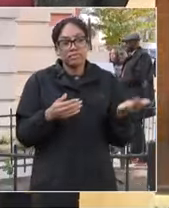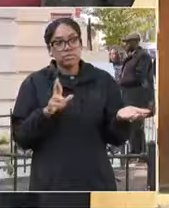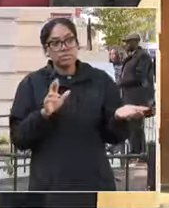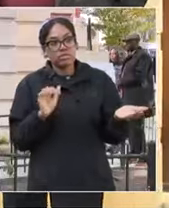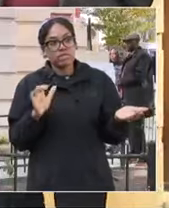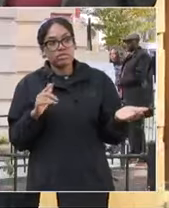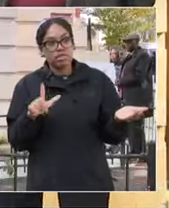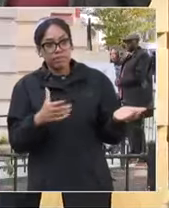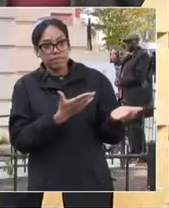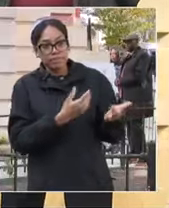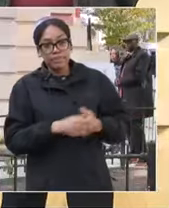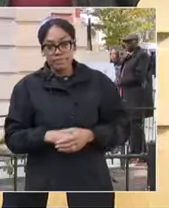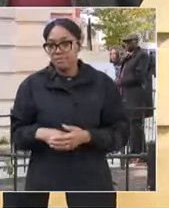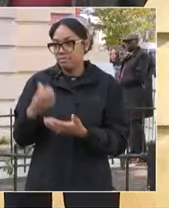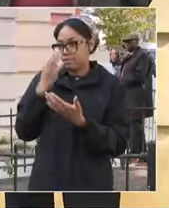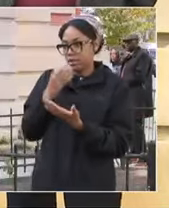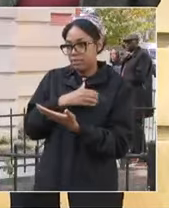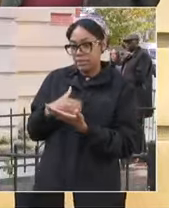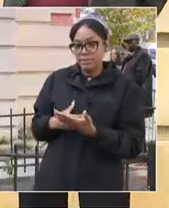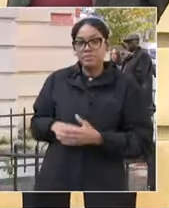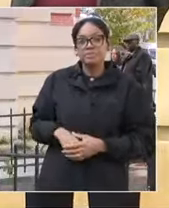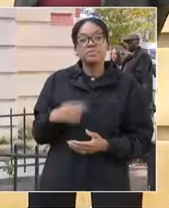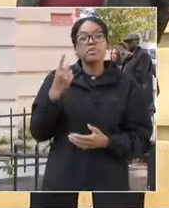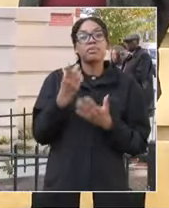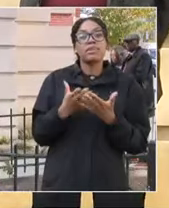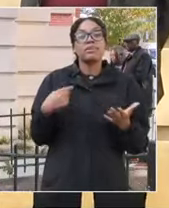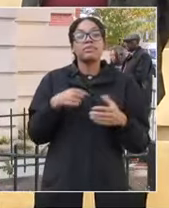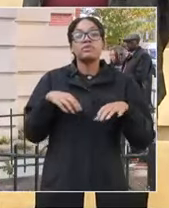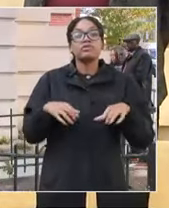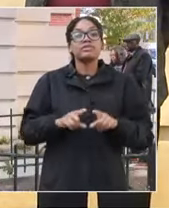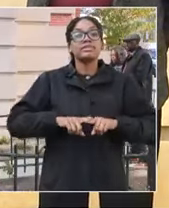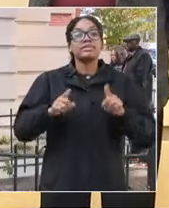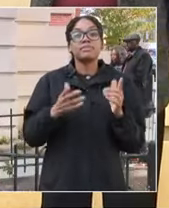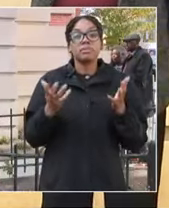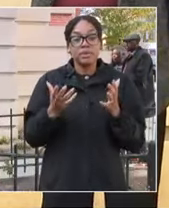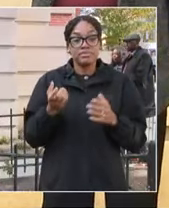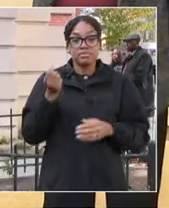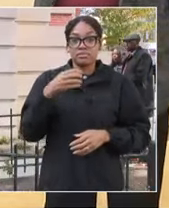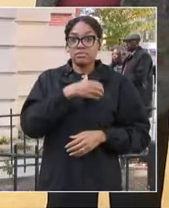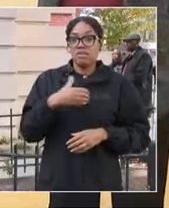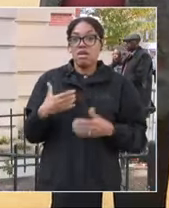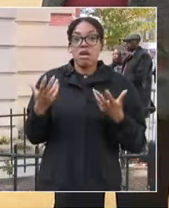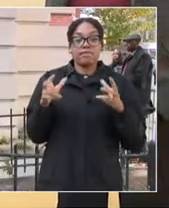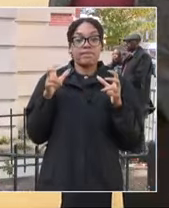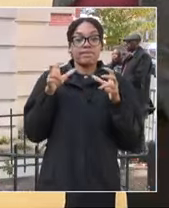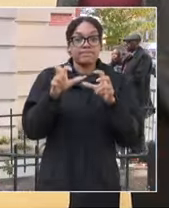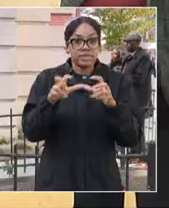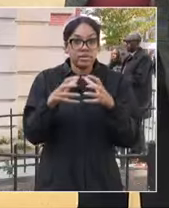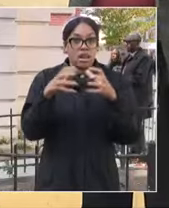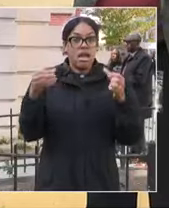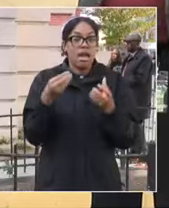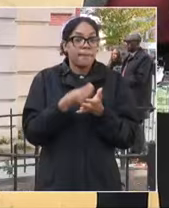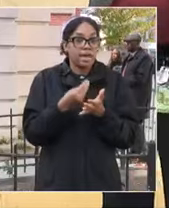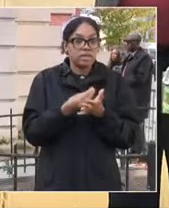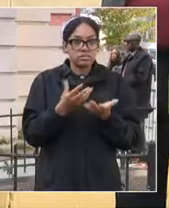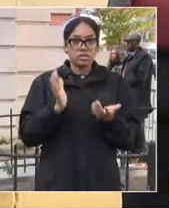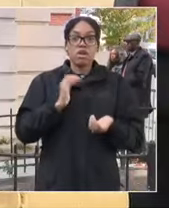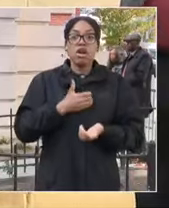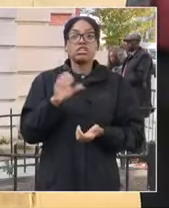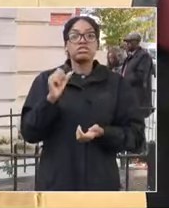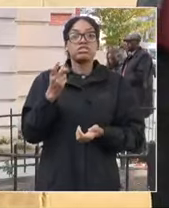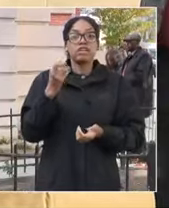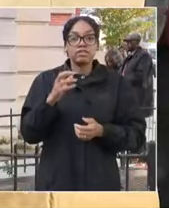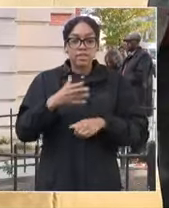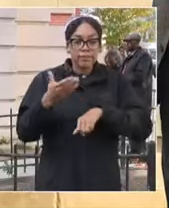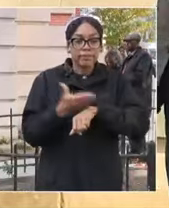Thank you, Mayor. And one of the things that we are doing a little differently, the mayor has invested a lot into renovating our shelters, and oftentimes